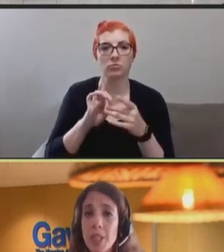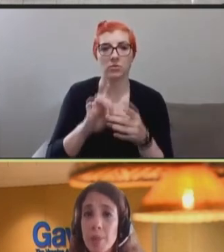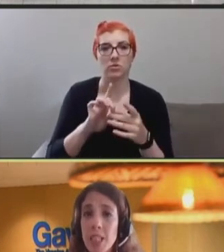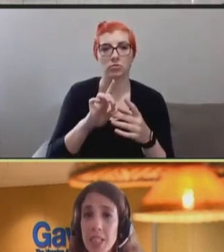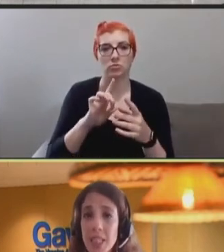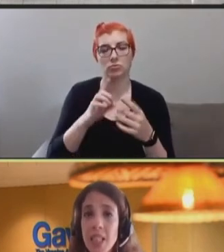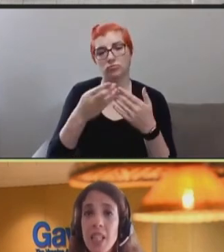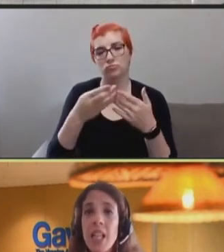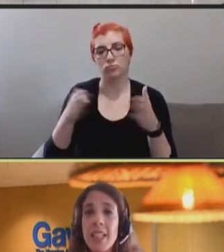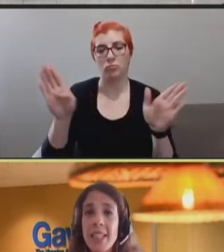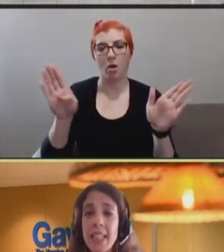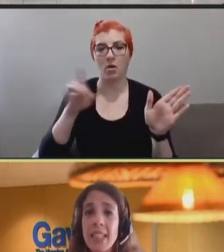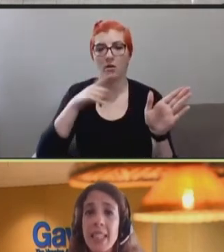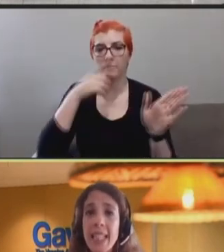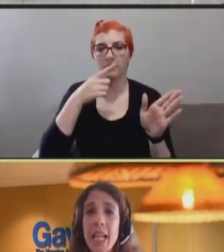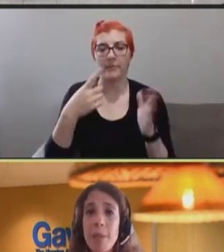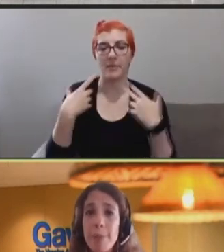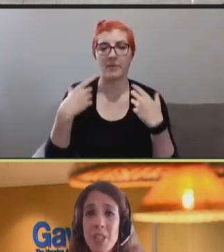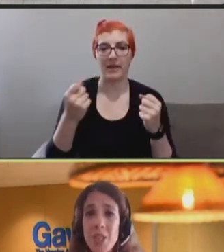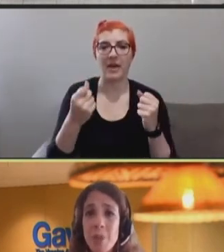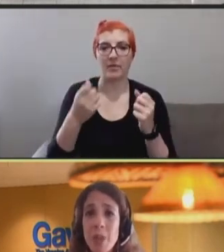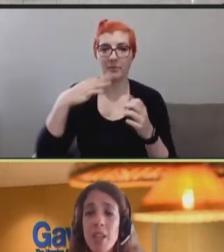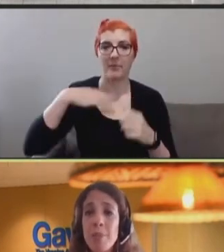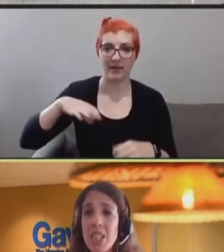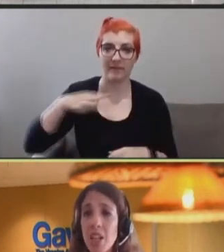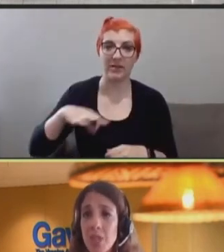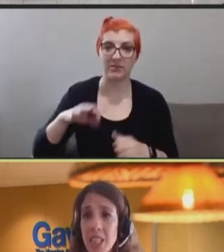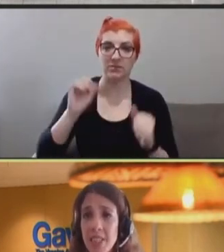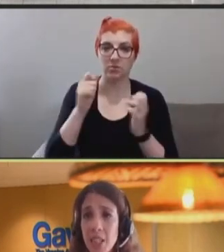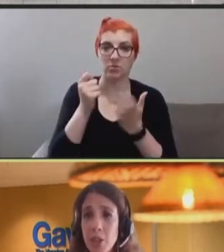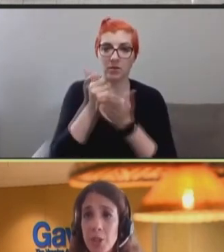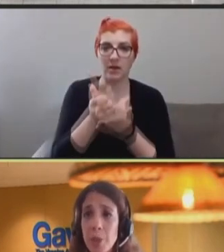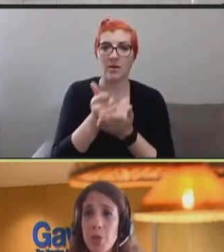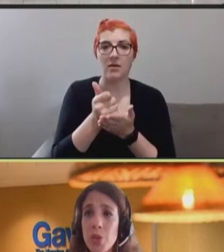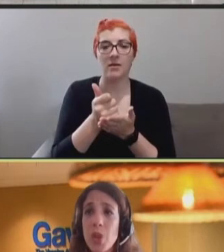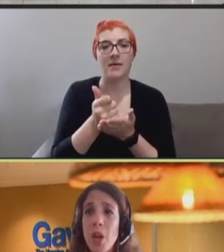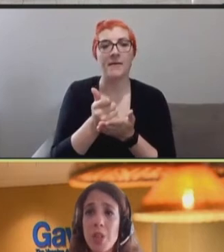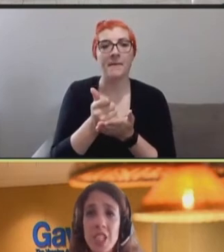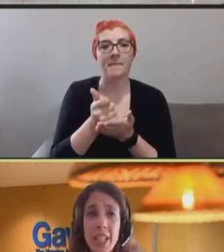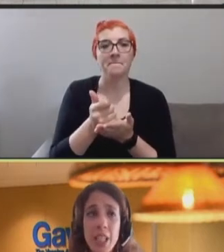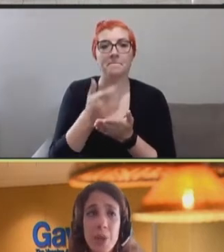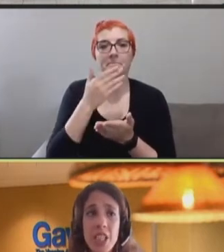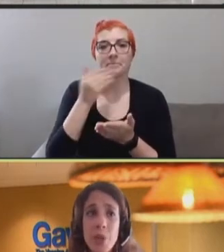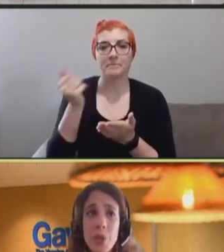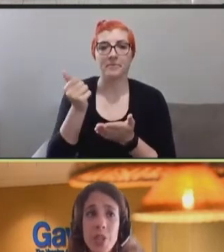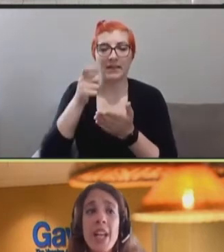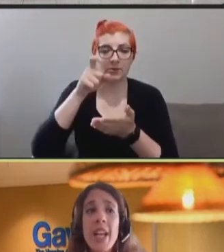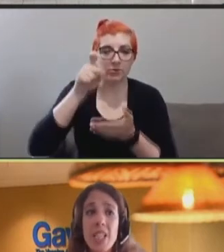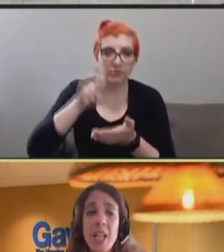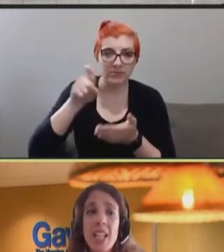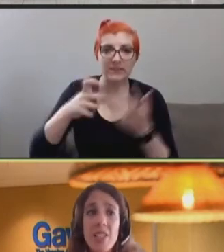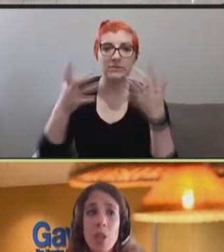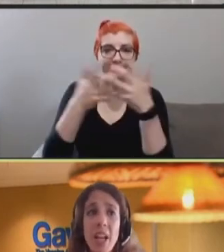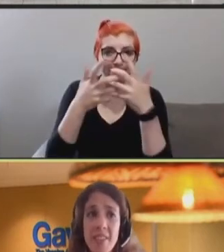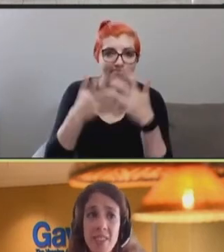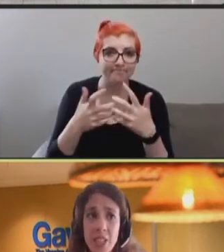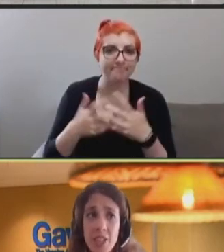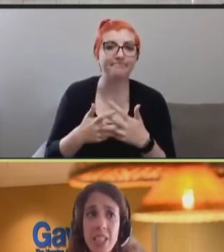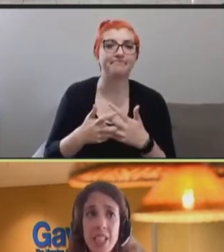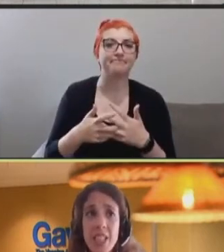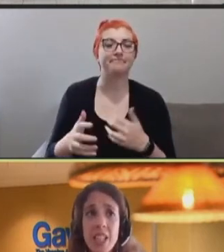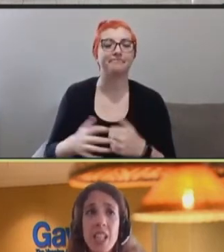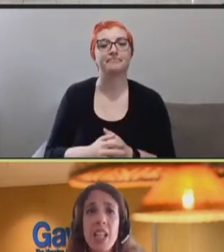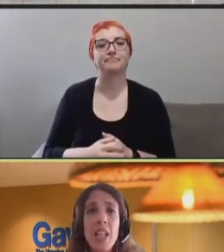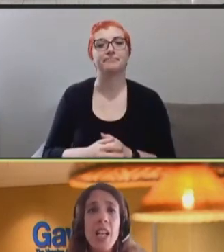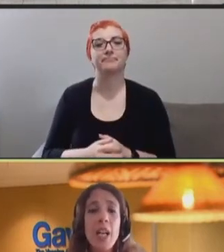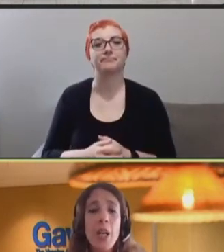broad applicability that can help better meet country needs and contribute to coverage and equity goals, as well as global health